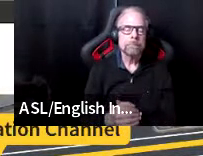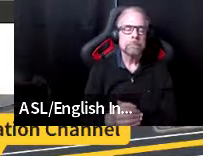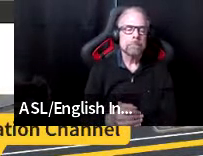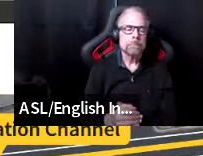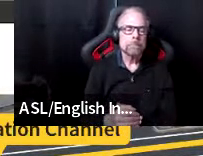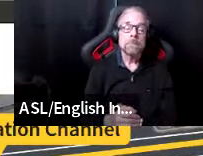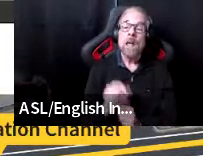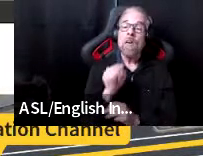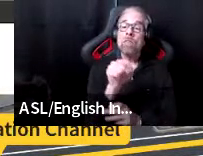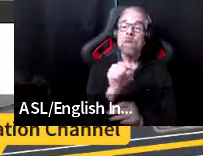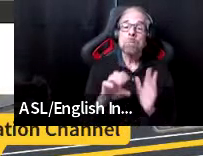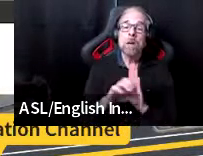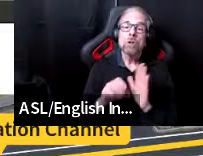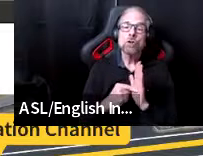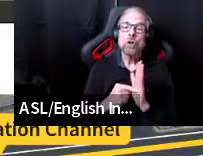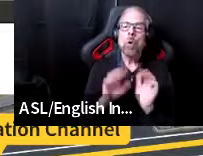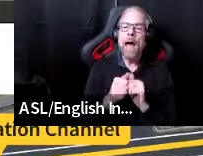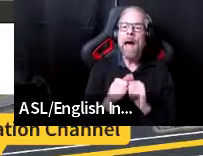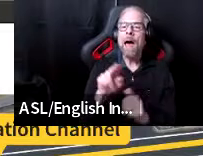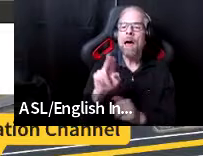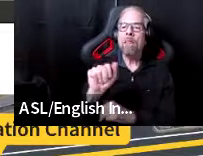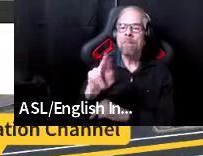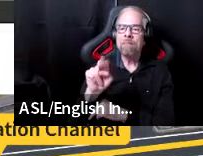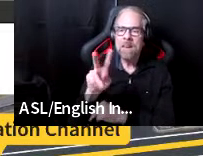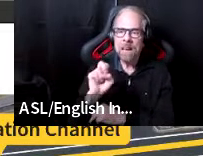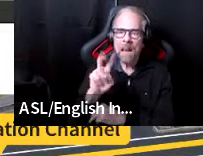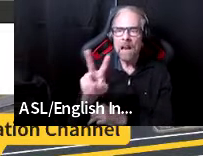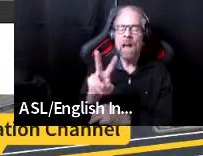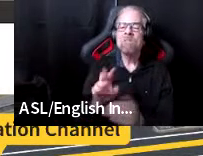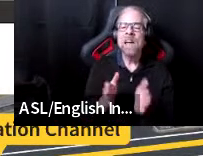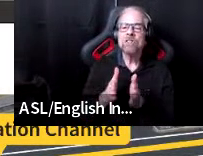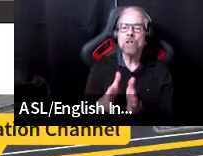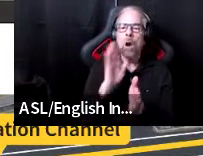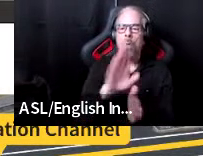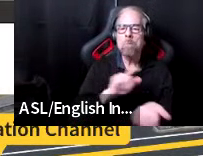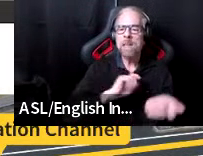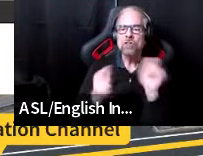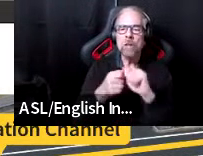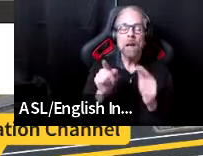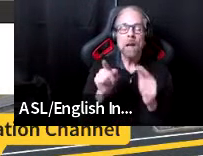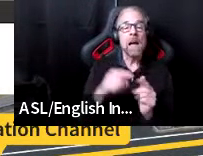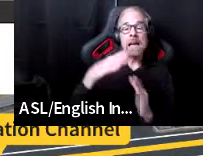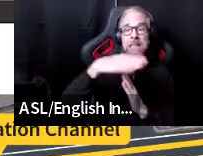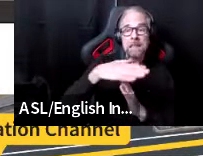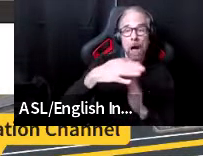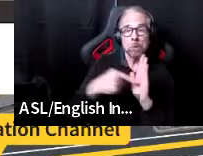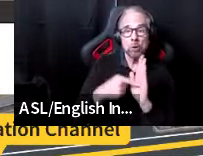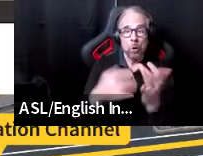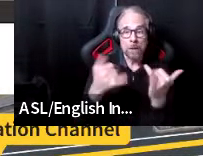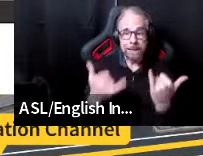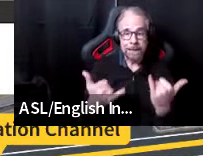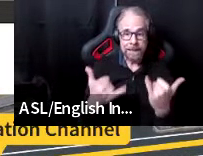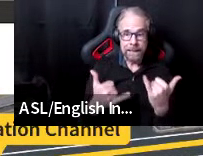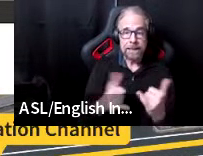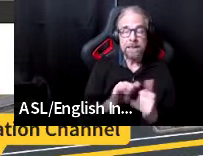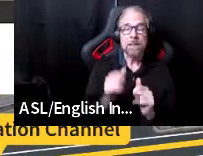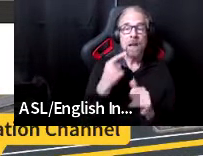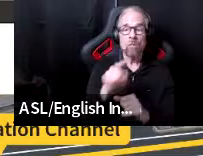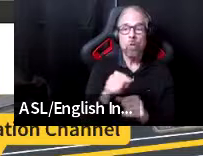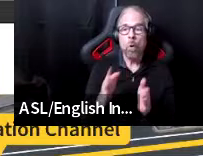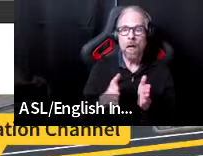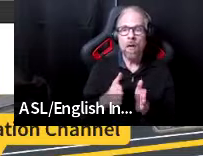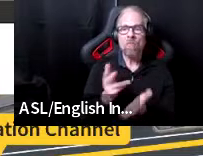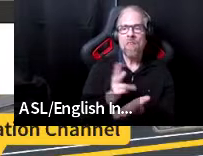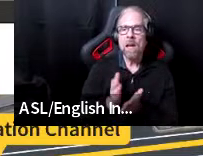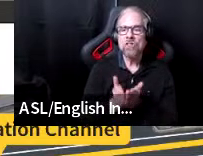This graphic shows how the navigation channels would be relocated. The top image shows the existing locations of the navigation channels, and the lower